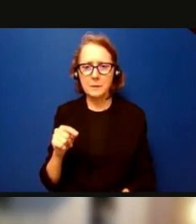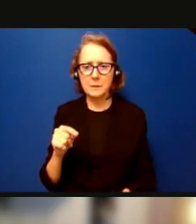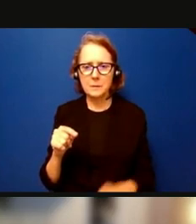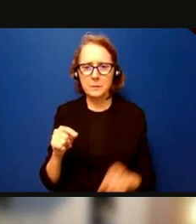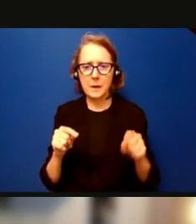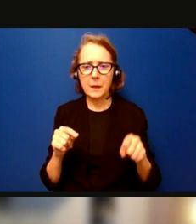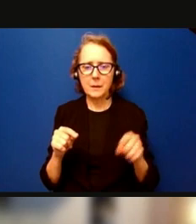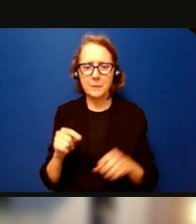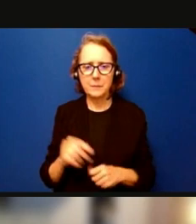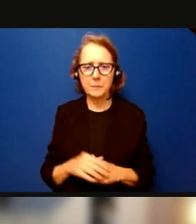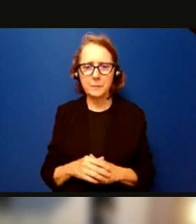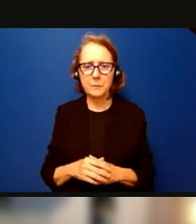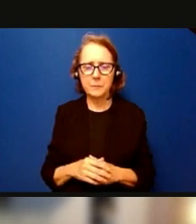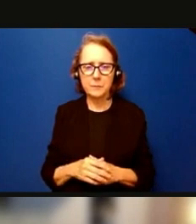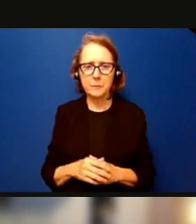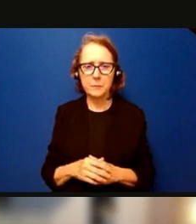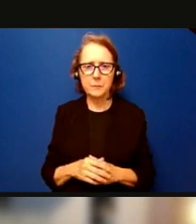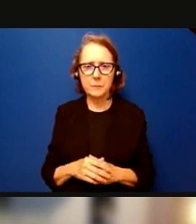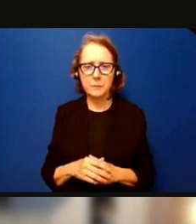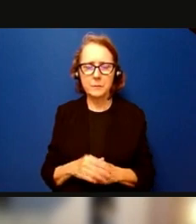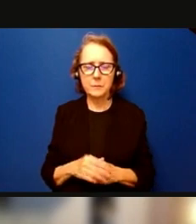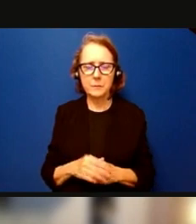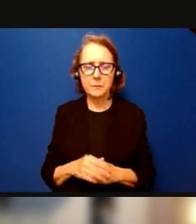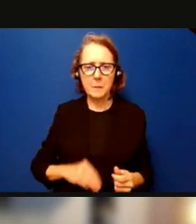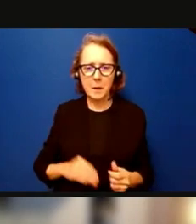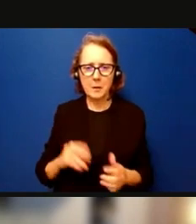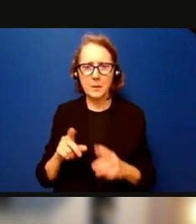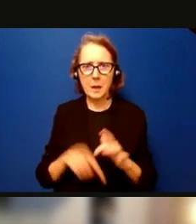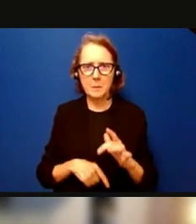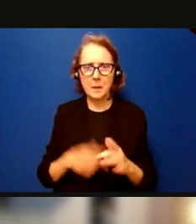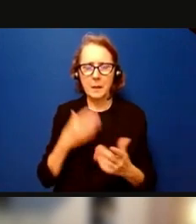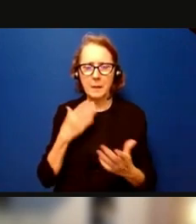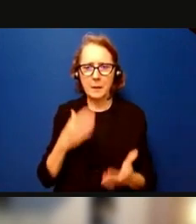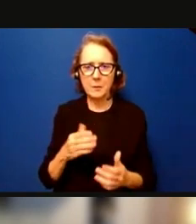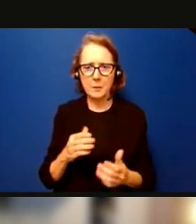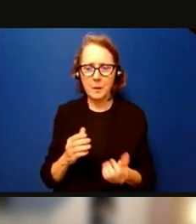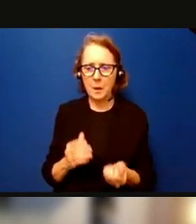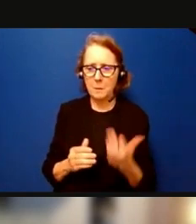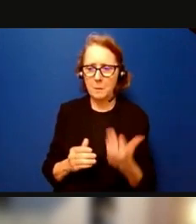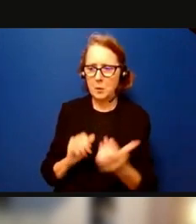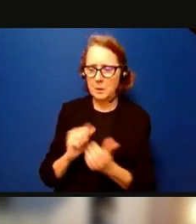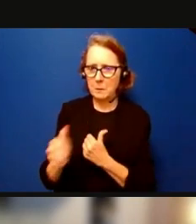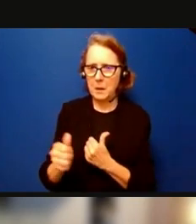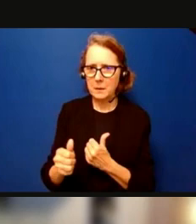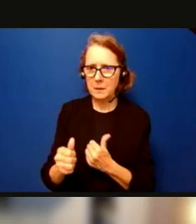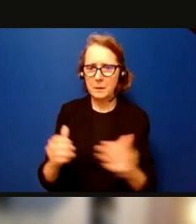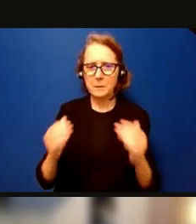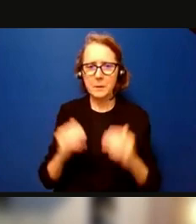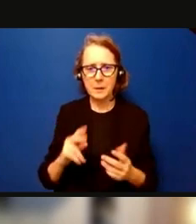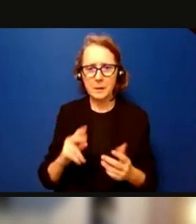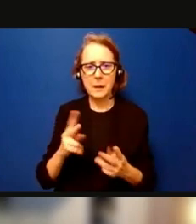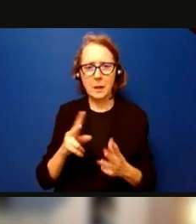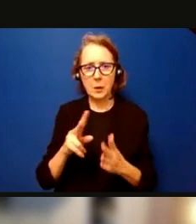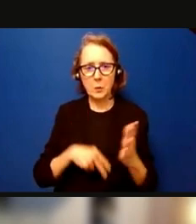Aye. Mayor Bennett absent. Thank you. Motion passes. And we'll go on to second reading.